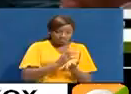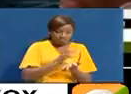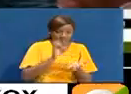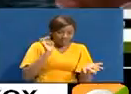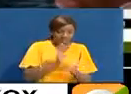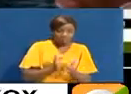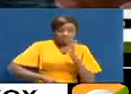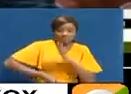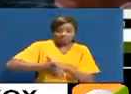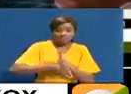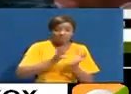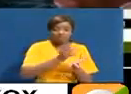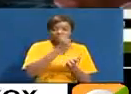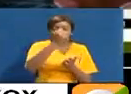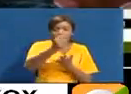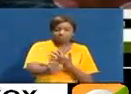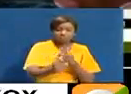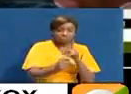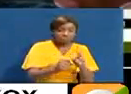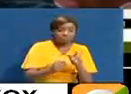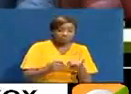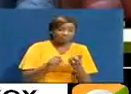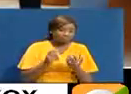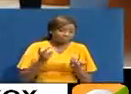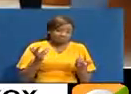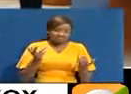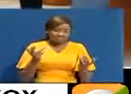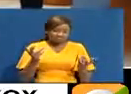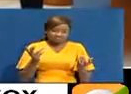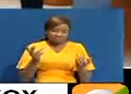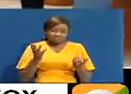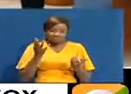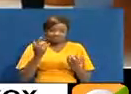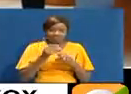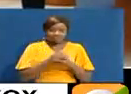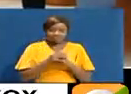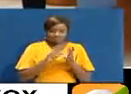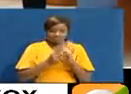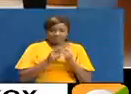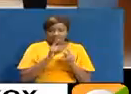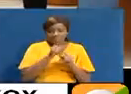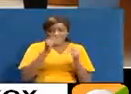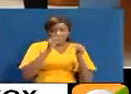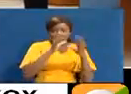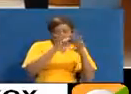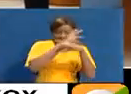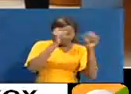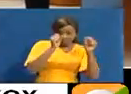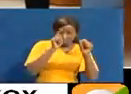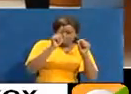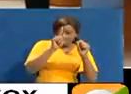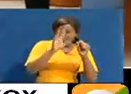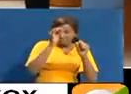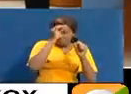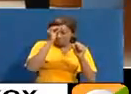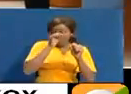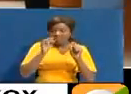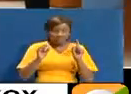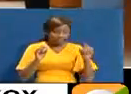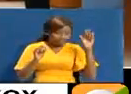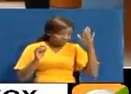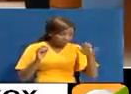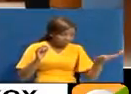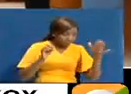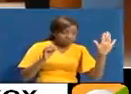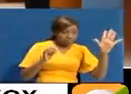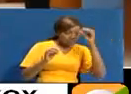in this process. So yet again, a collision course between the president and the courts and Parliament. And it's also